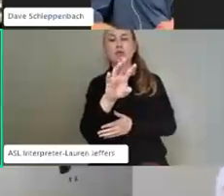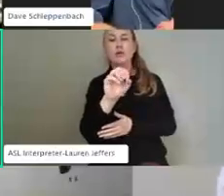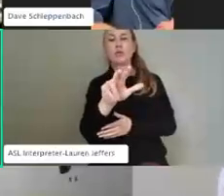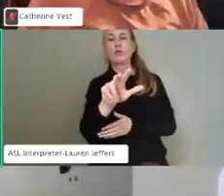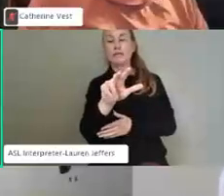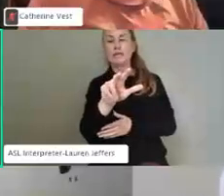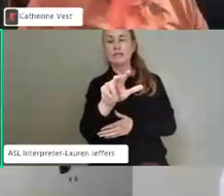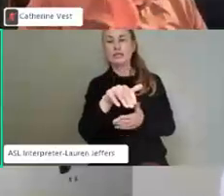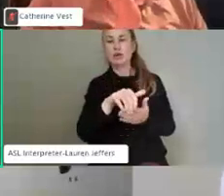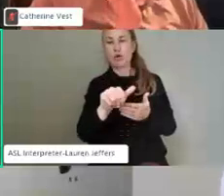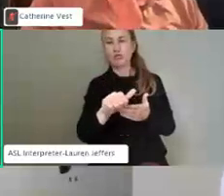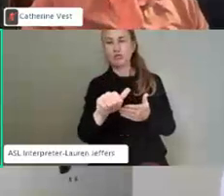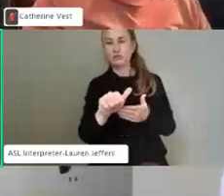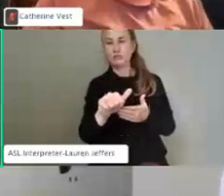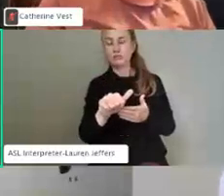$266,403.